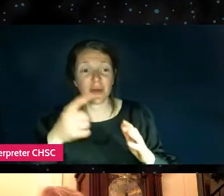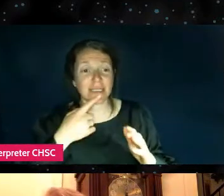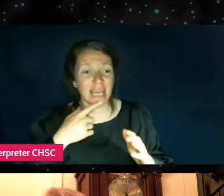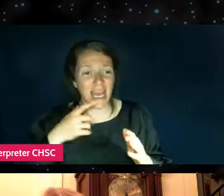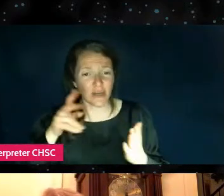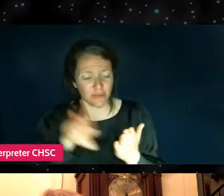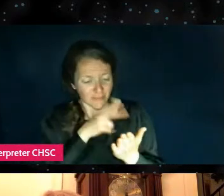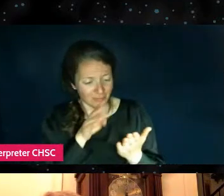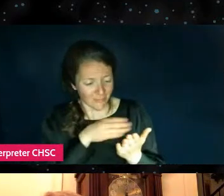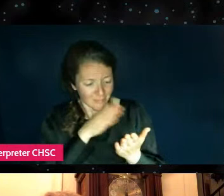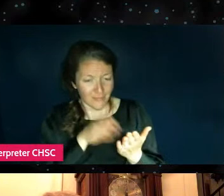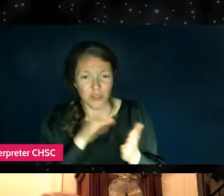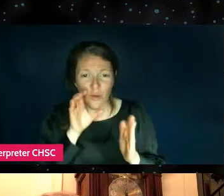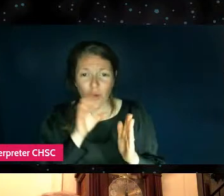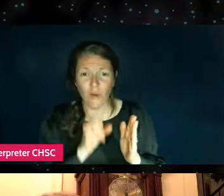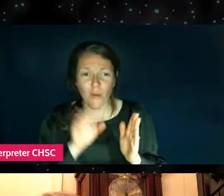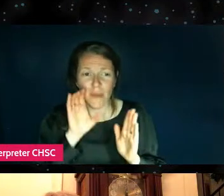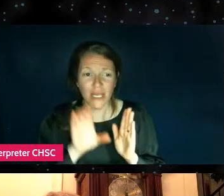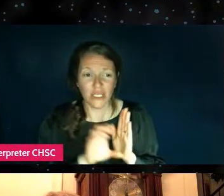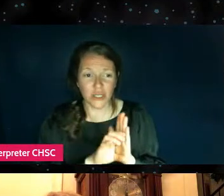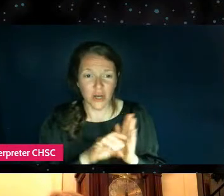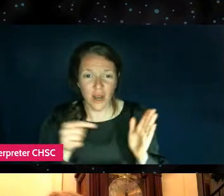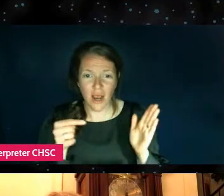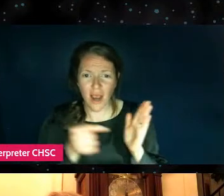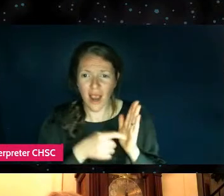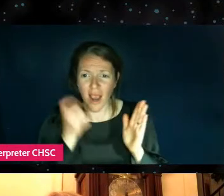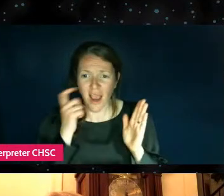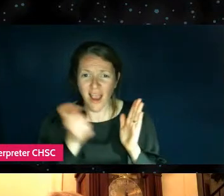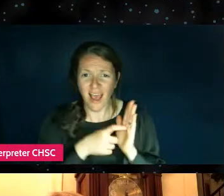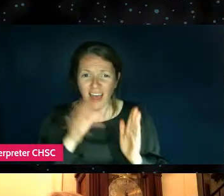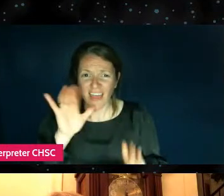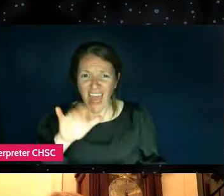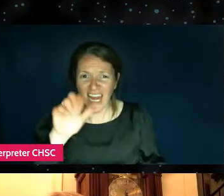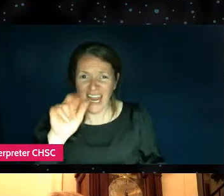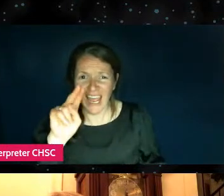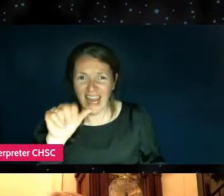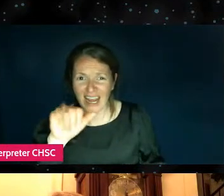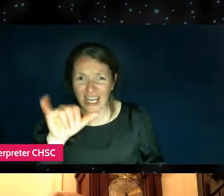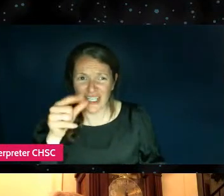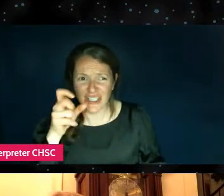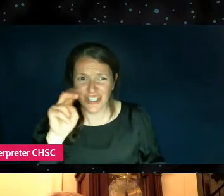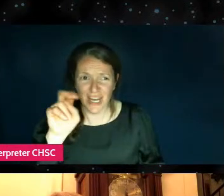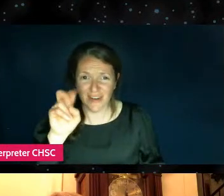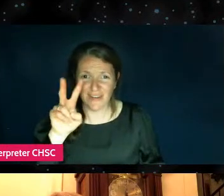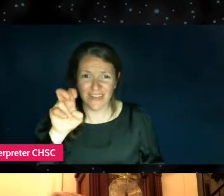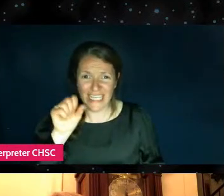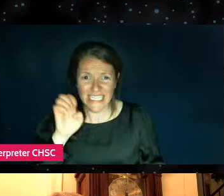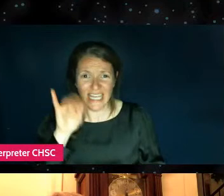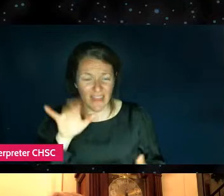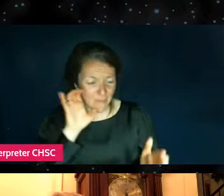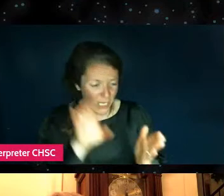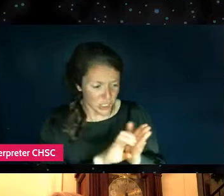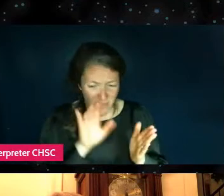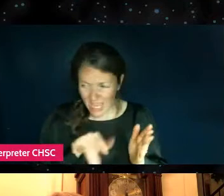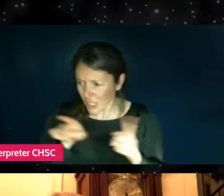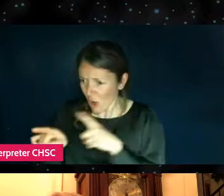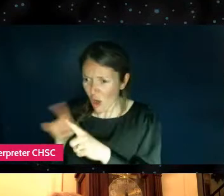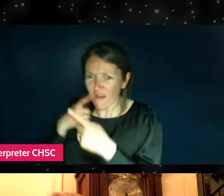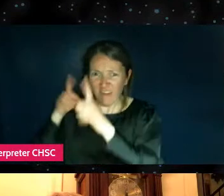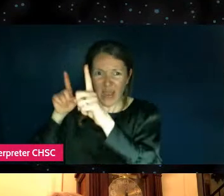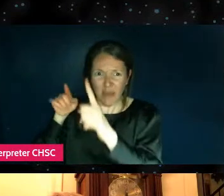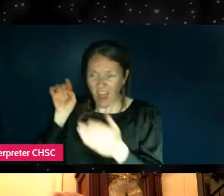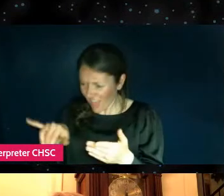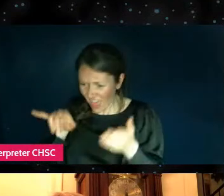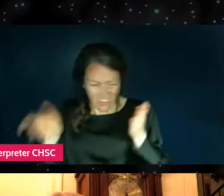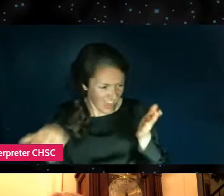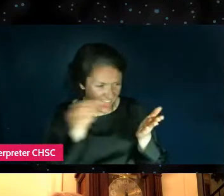and starting to recognize, oh my God, that's Anna Genovese in this photograph. That's so-and-so in this photograph. Oh my gosh, that's this, you know,